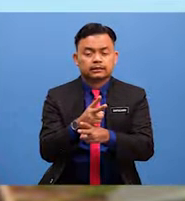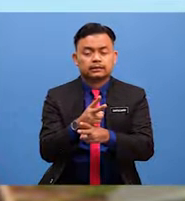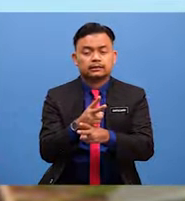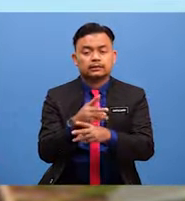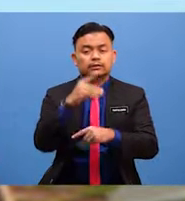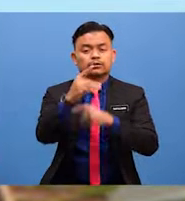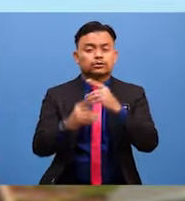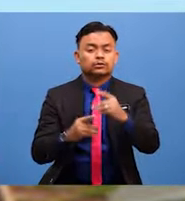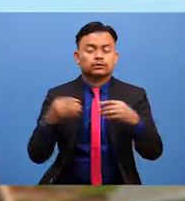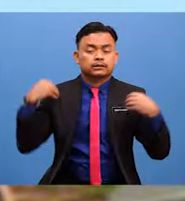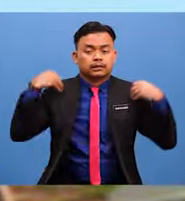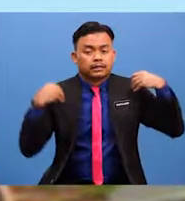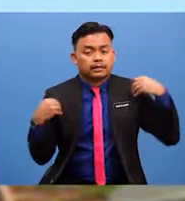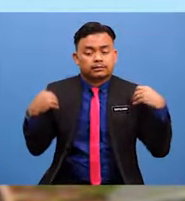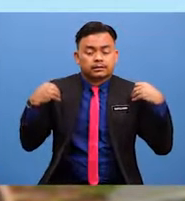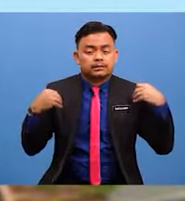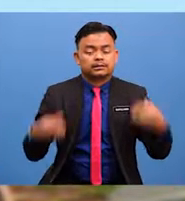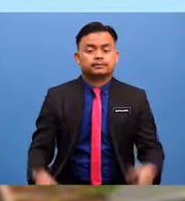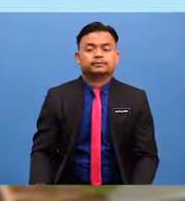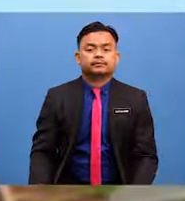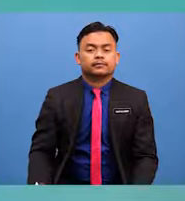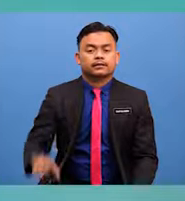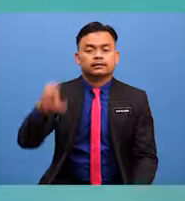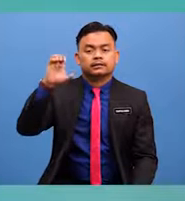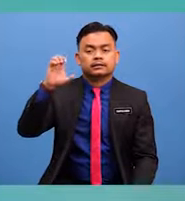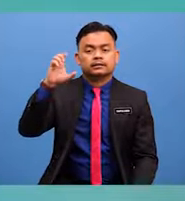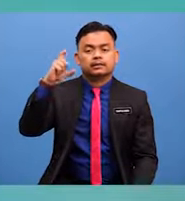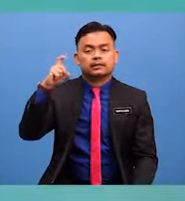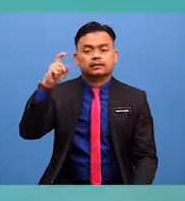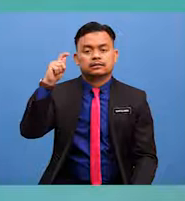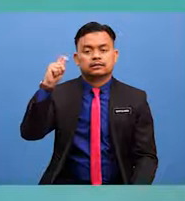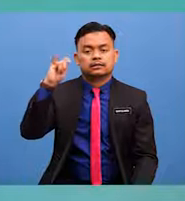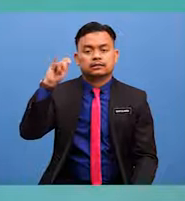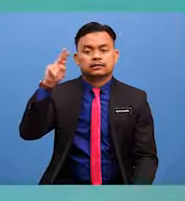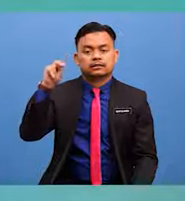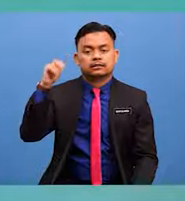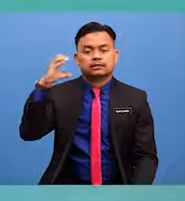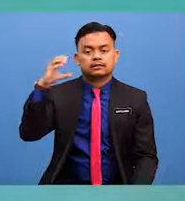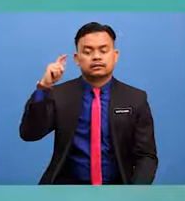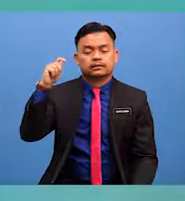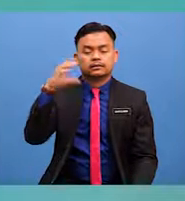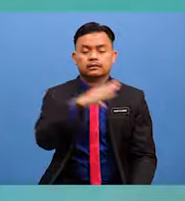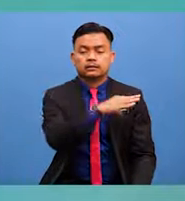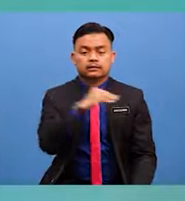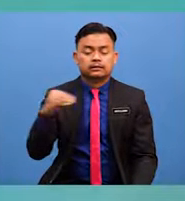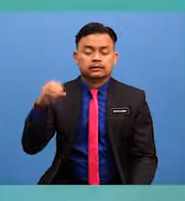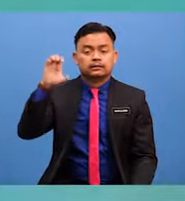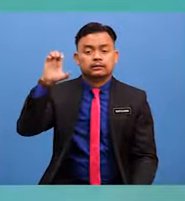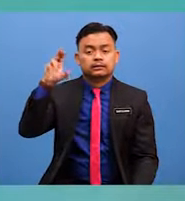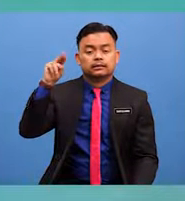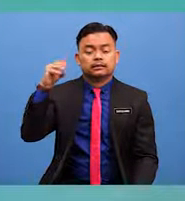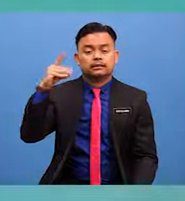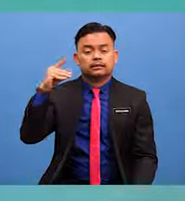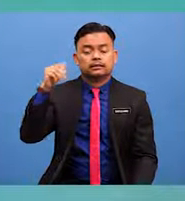two words, extinct and endangered. Let's look at the word web in this